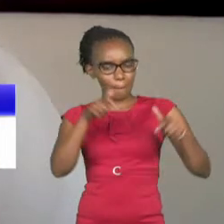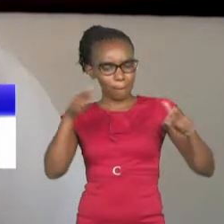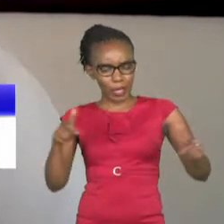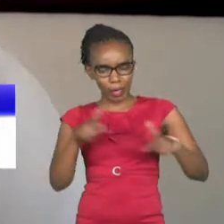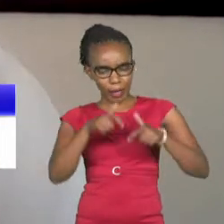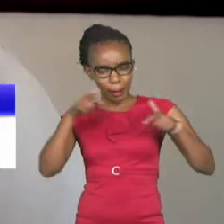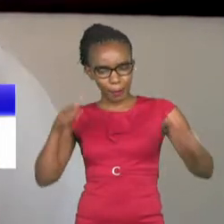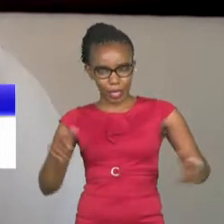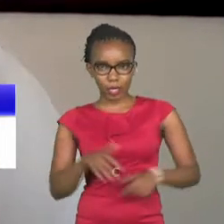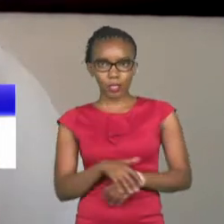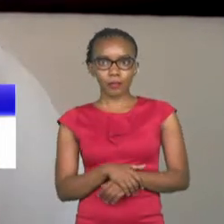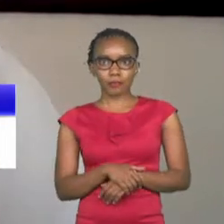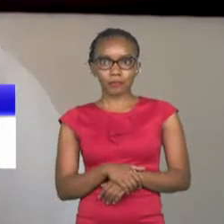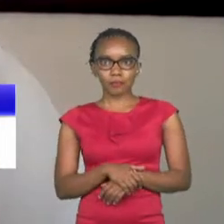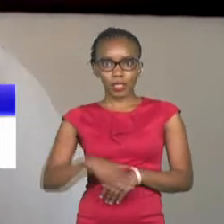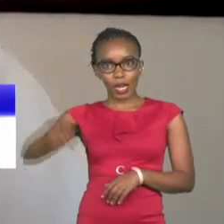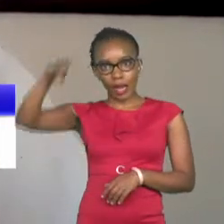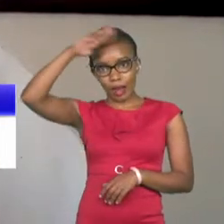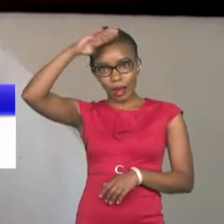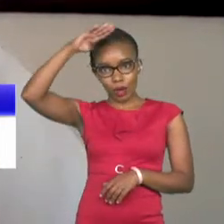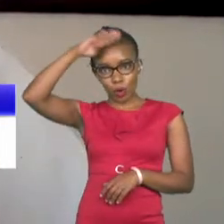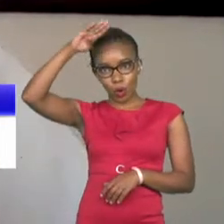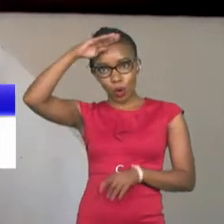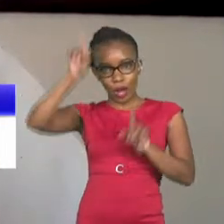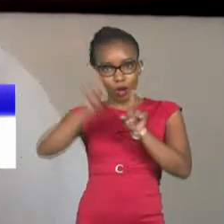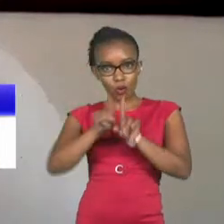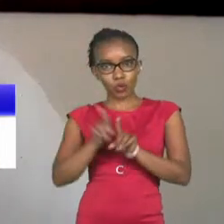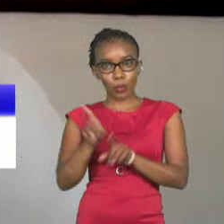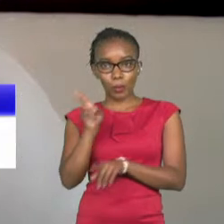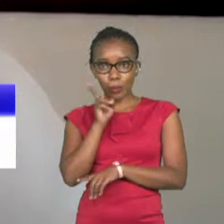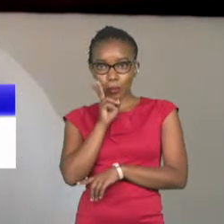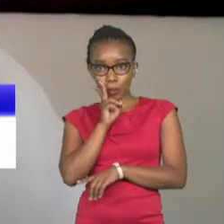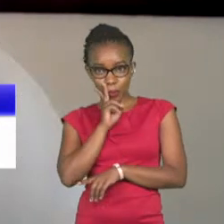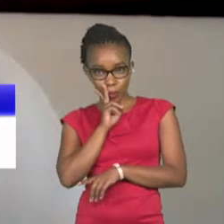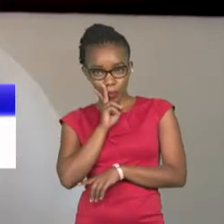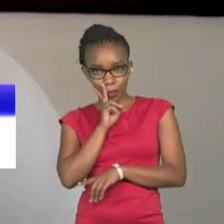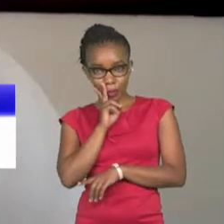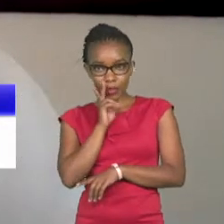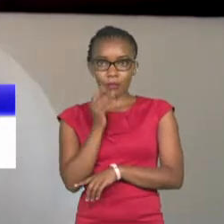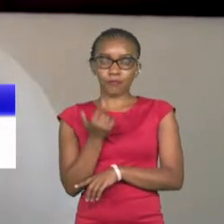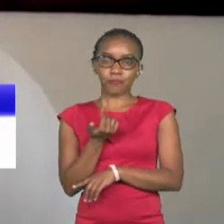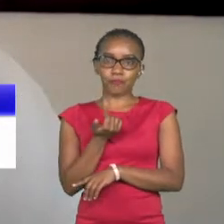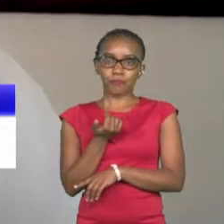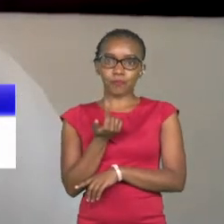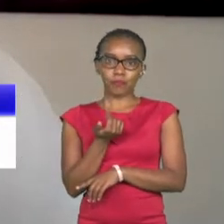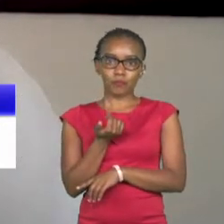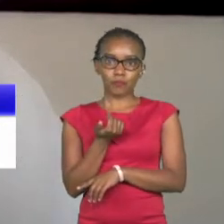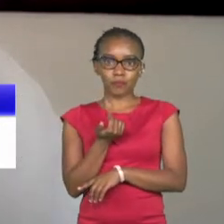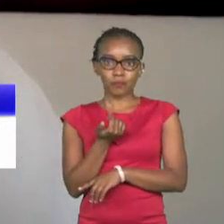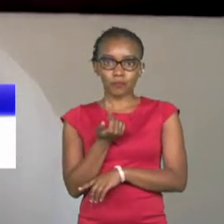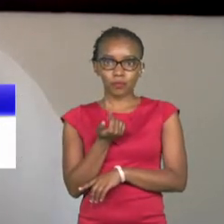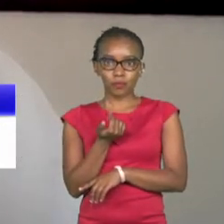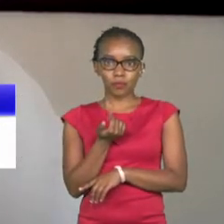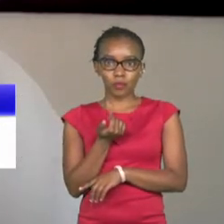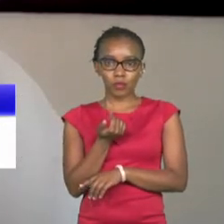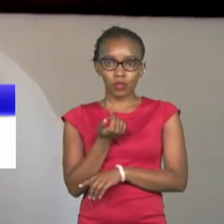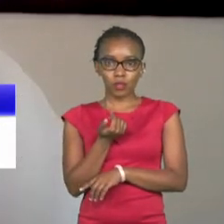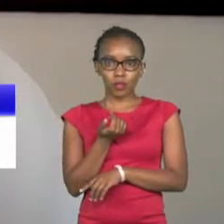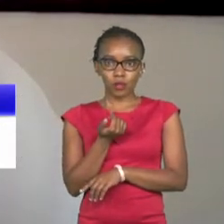in alcohol and tobacco, these are subject to whims